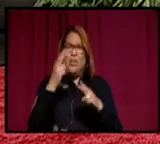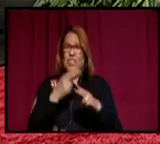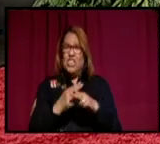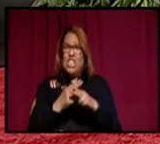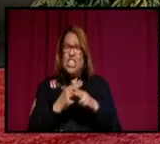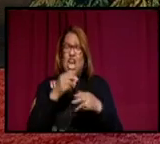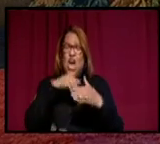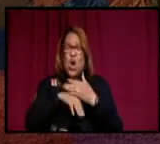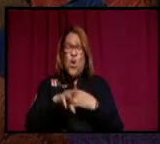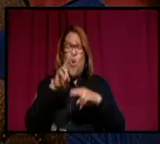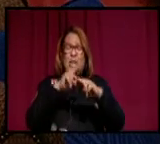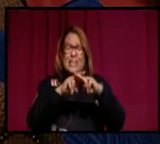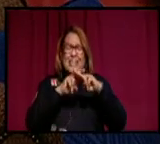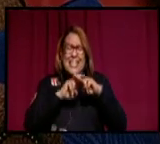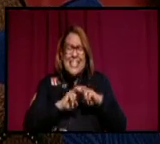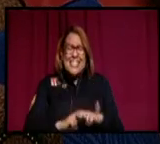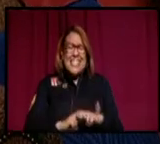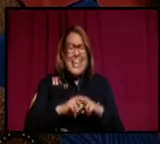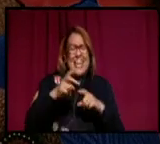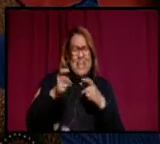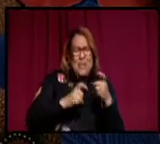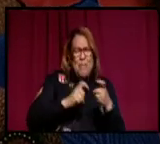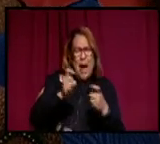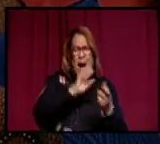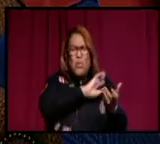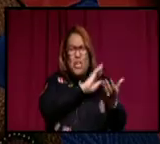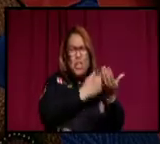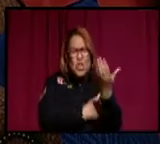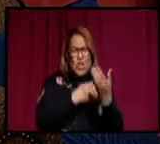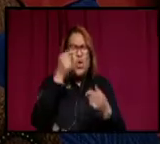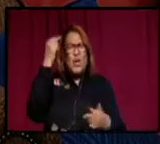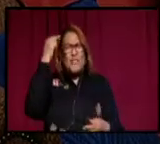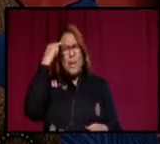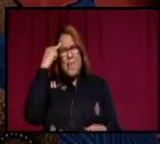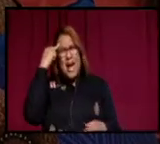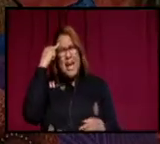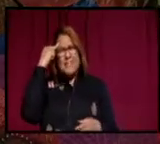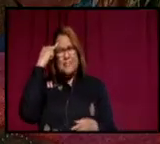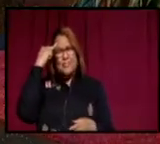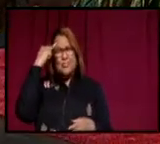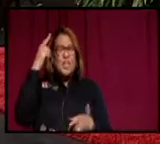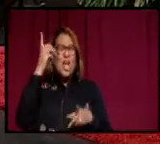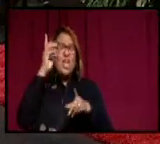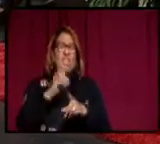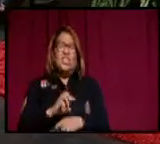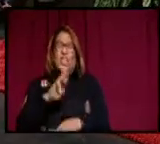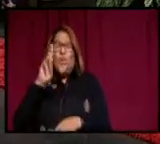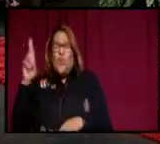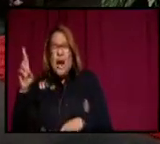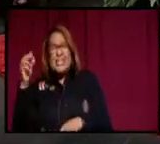the very seat of the mind. Go into the pleasure zone of the mind. Go into the right side of the